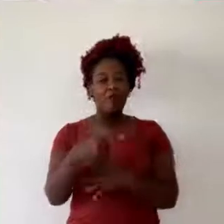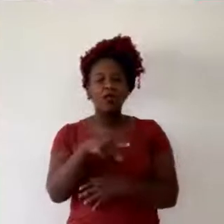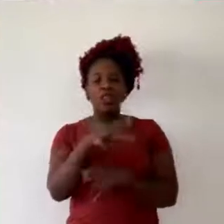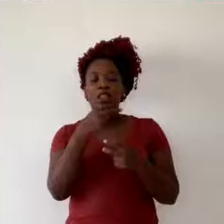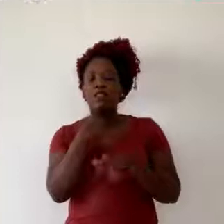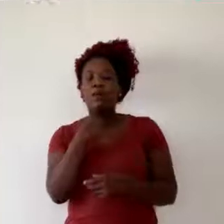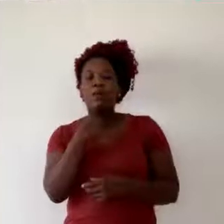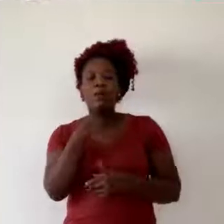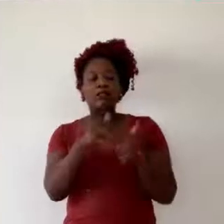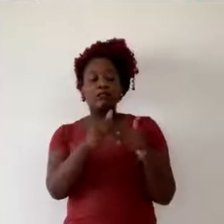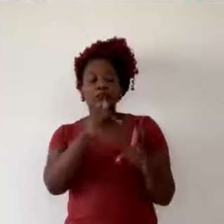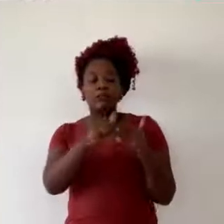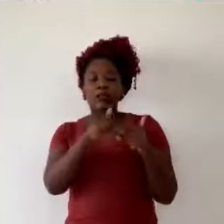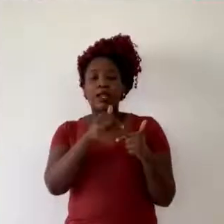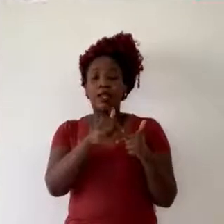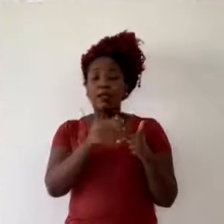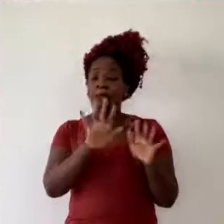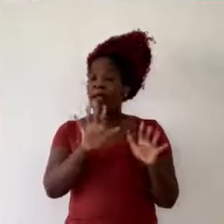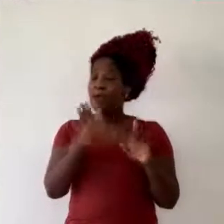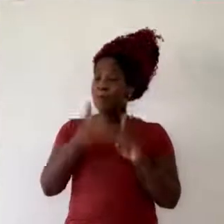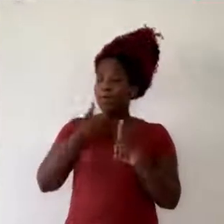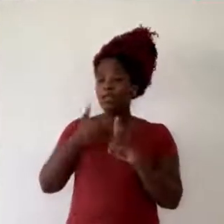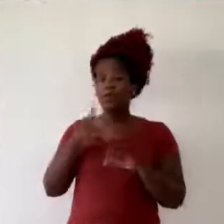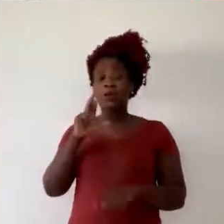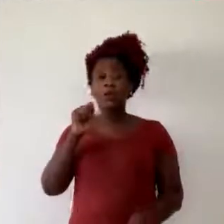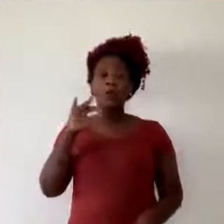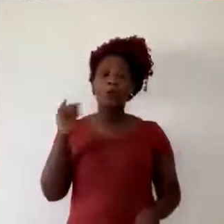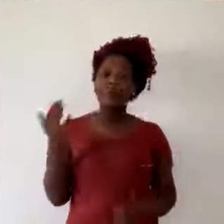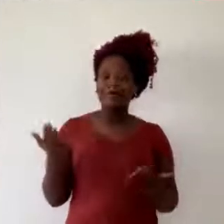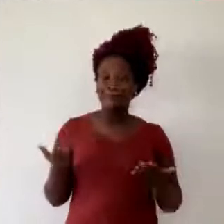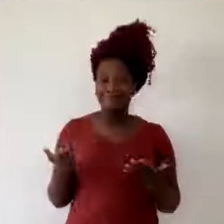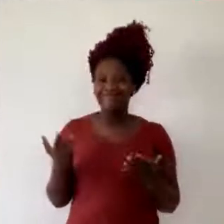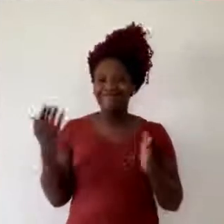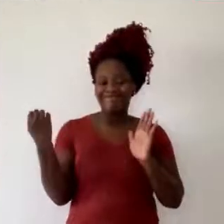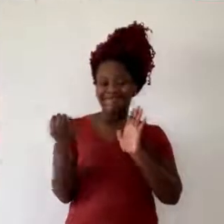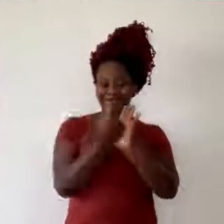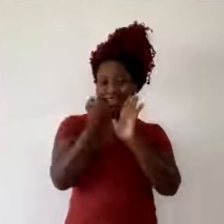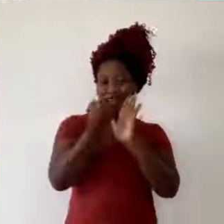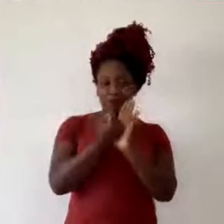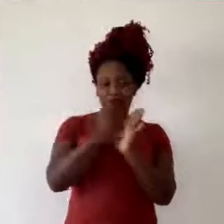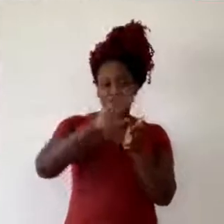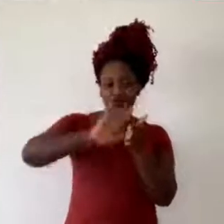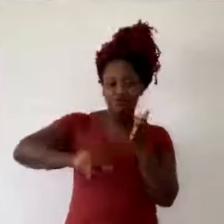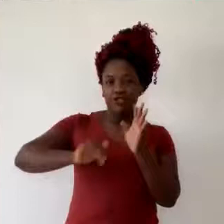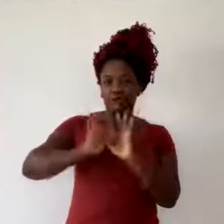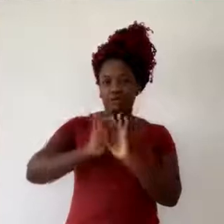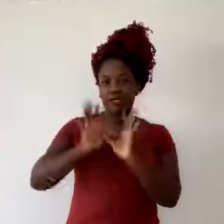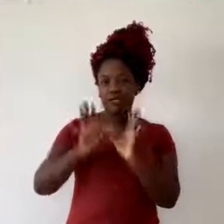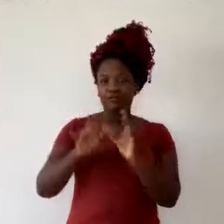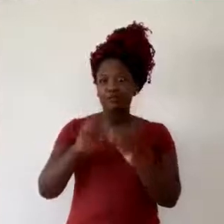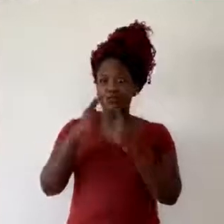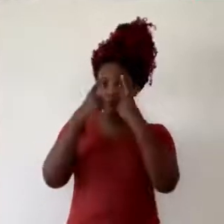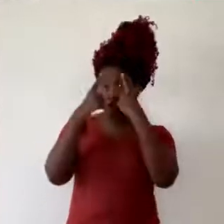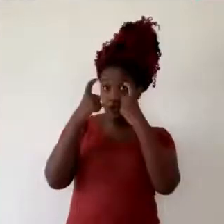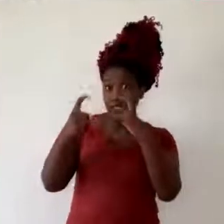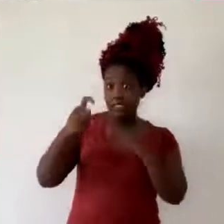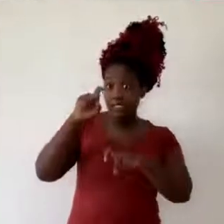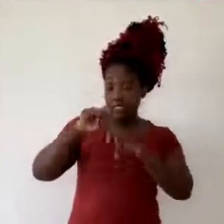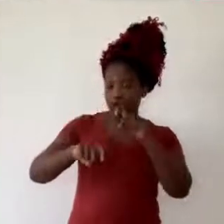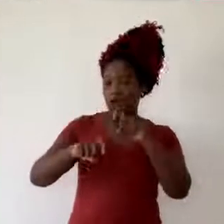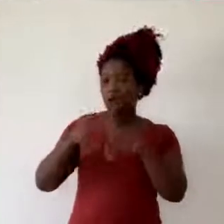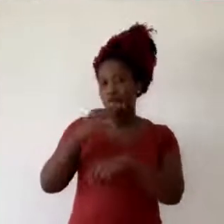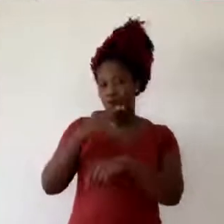prevented me from working, though he has never hit you, so it's taking away your freedom. And